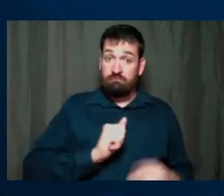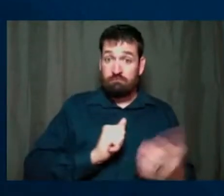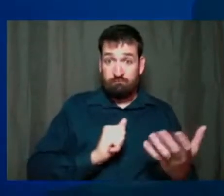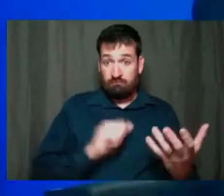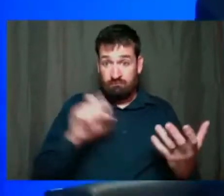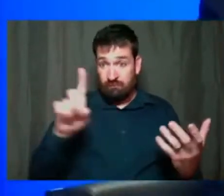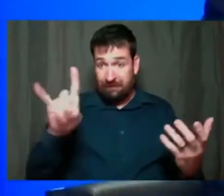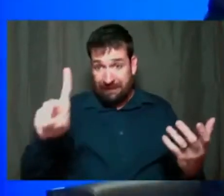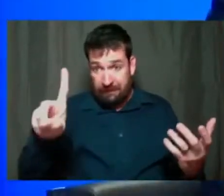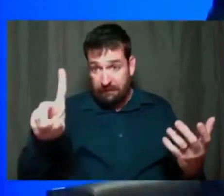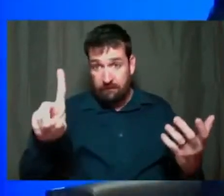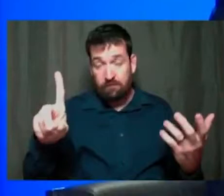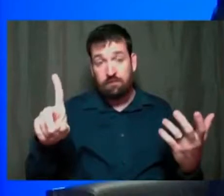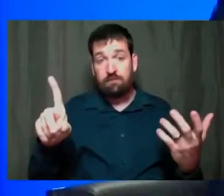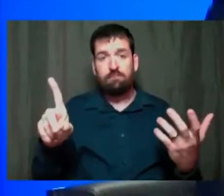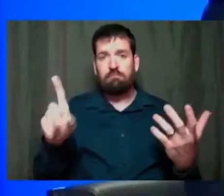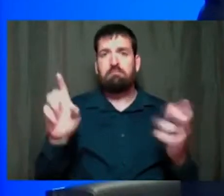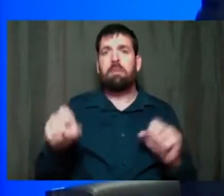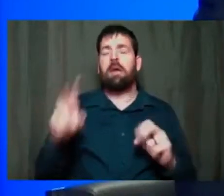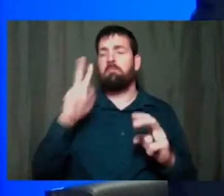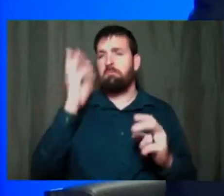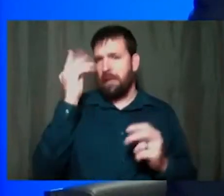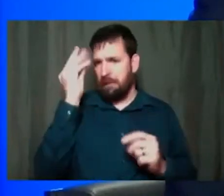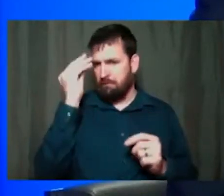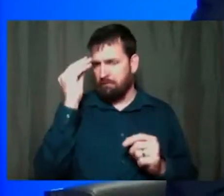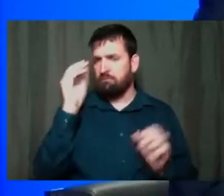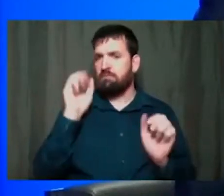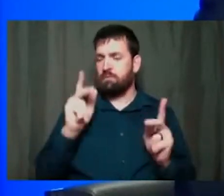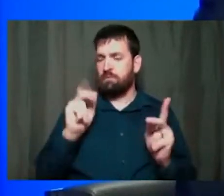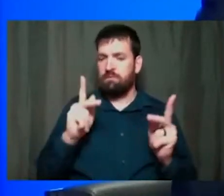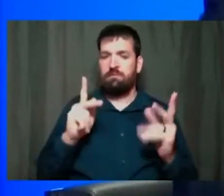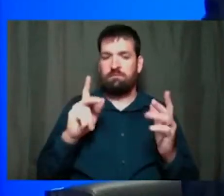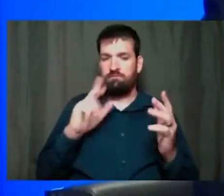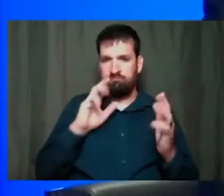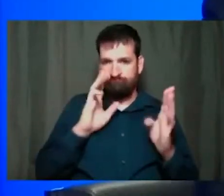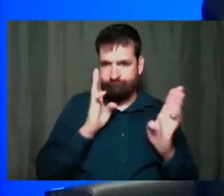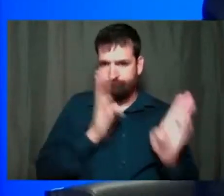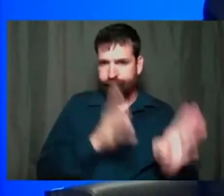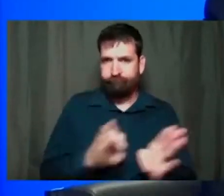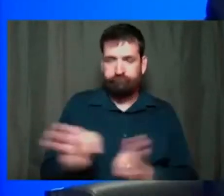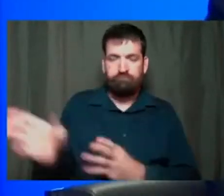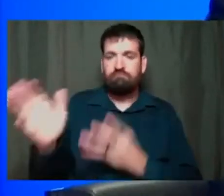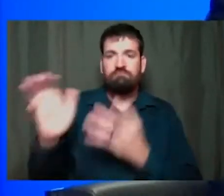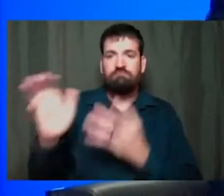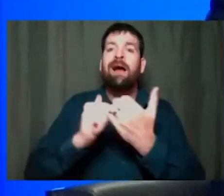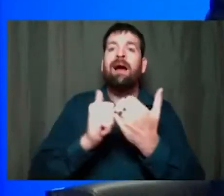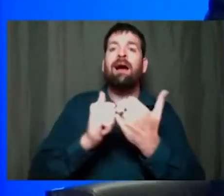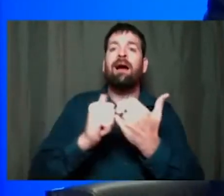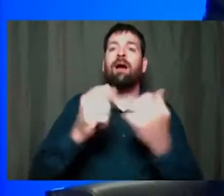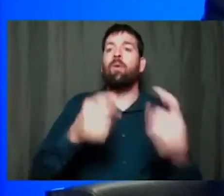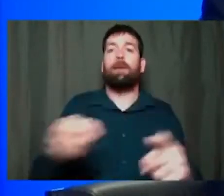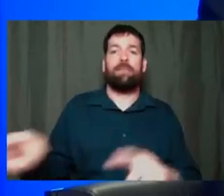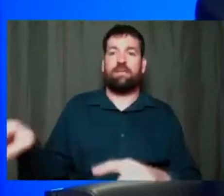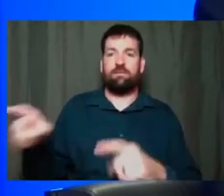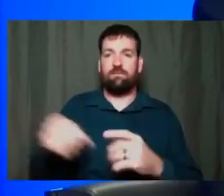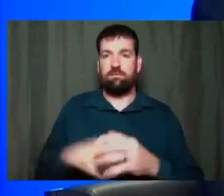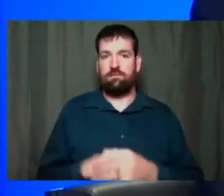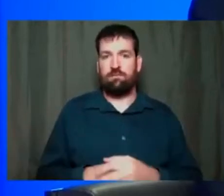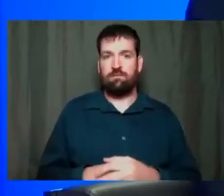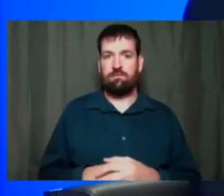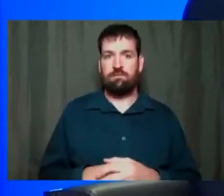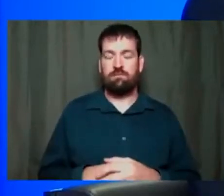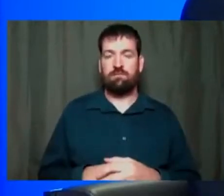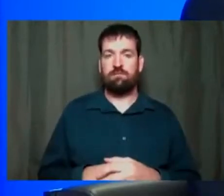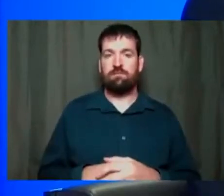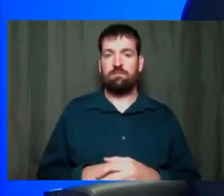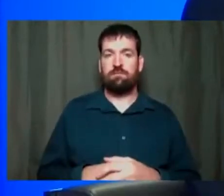day, you can think about what was the course of action? What did you do that actually made this occur? So it's really, the idea